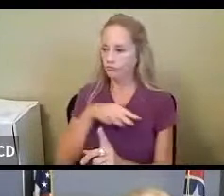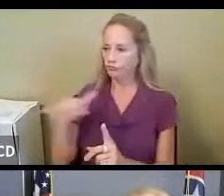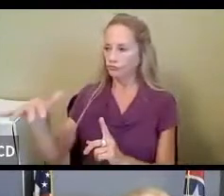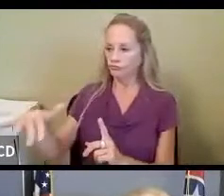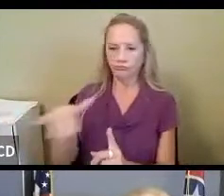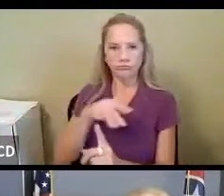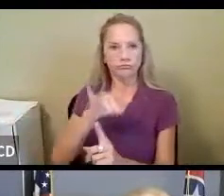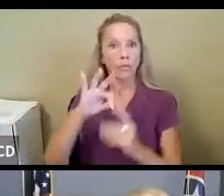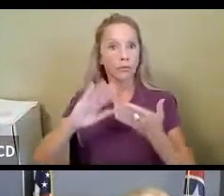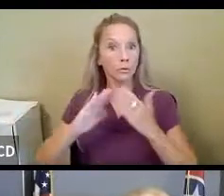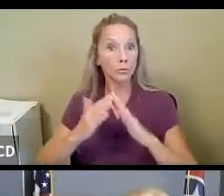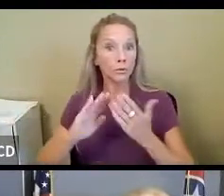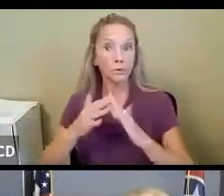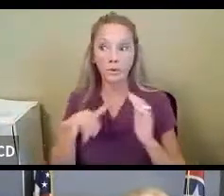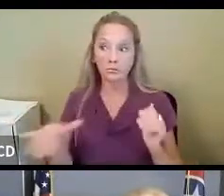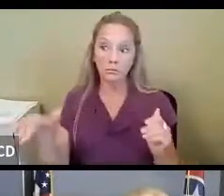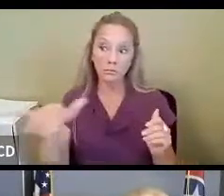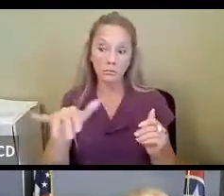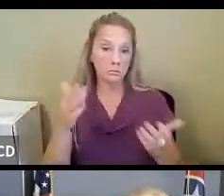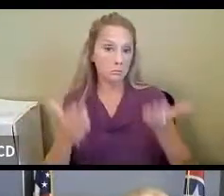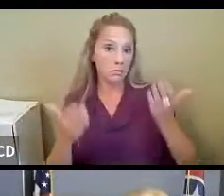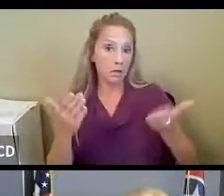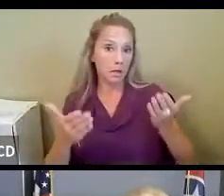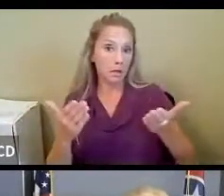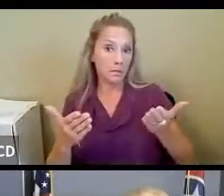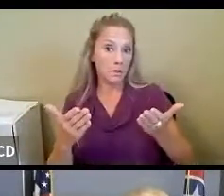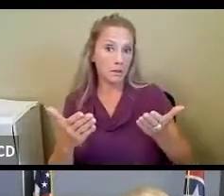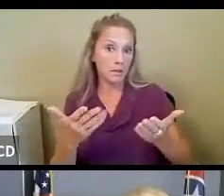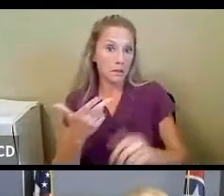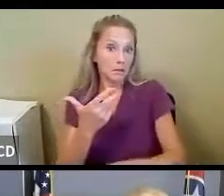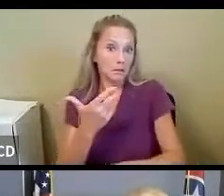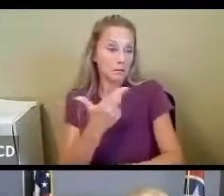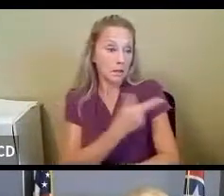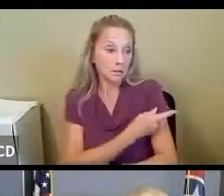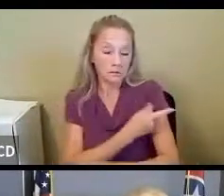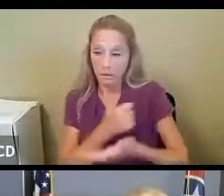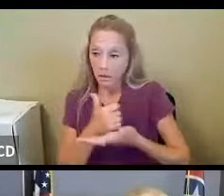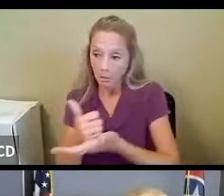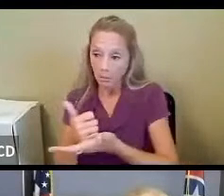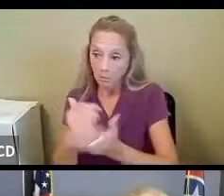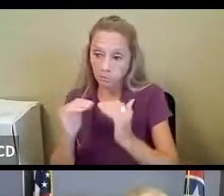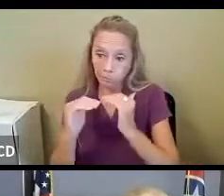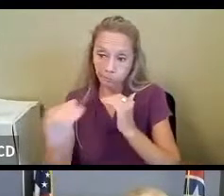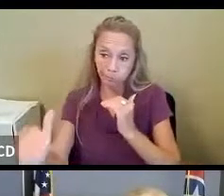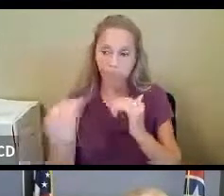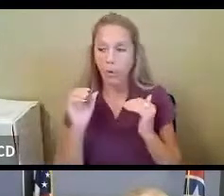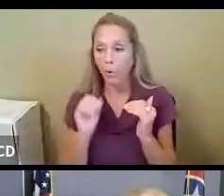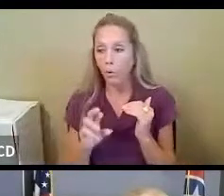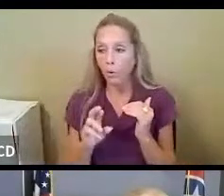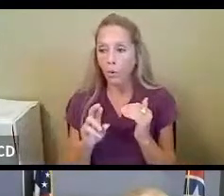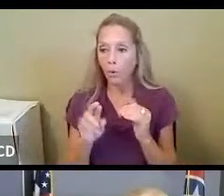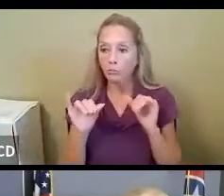I think a vaccine might play a role in that. If our cases stay where they are, and